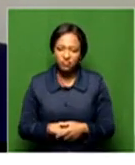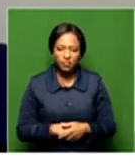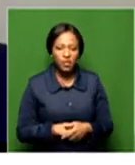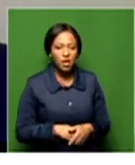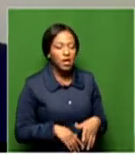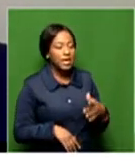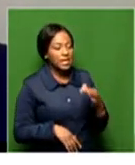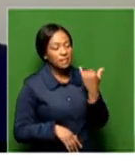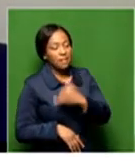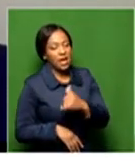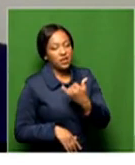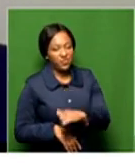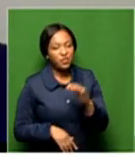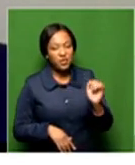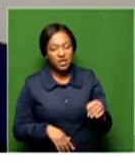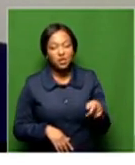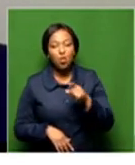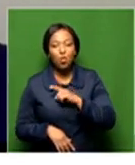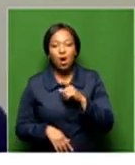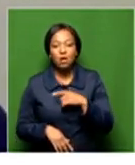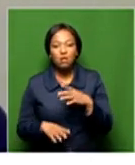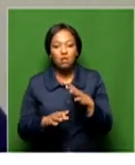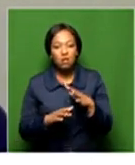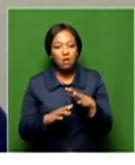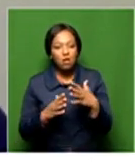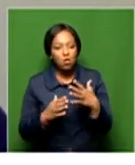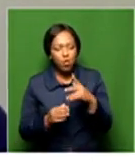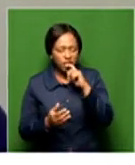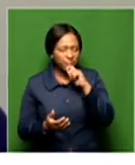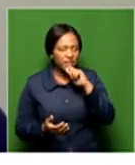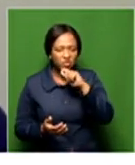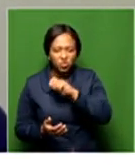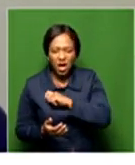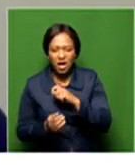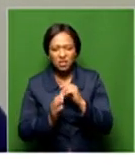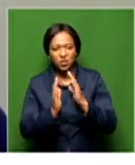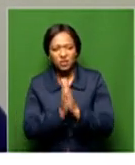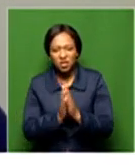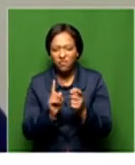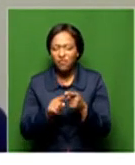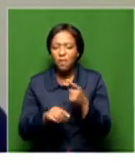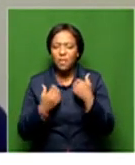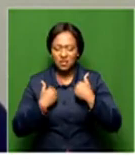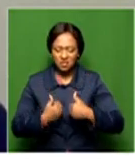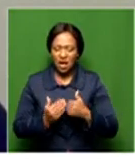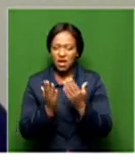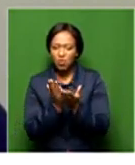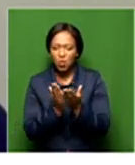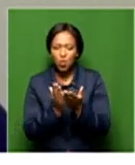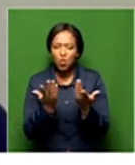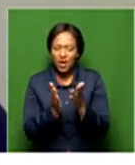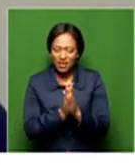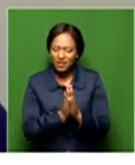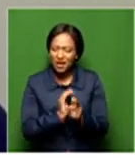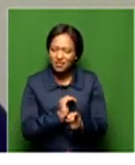very painful because there's a person that we entrust everything with our children from Sunday school, everything.